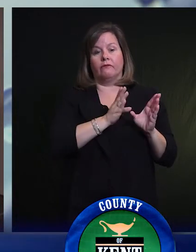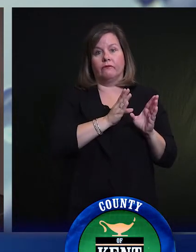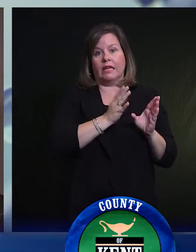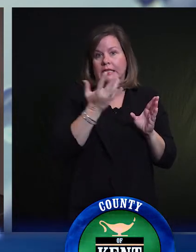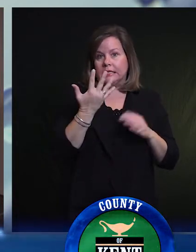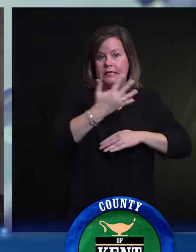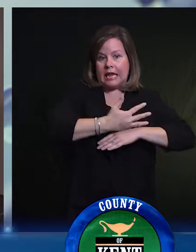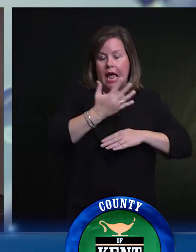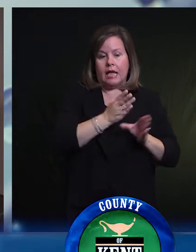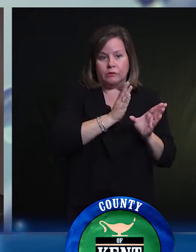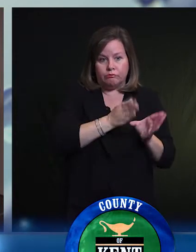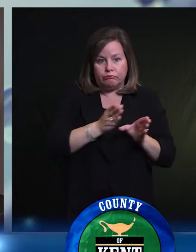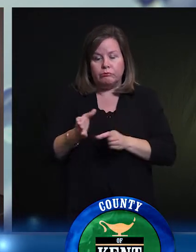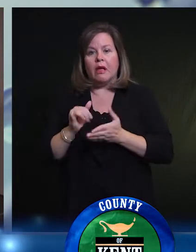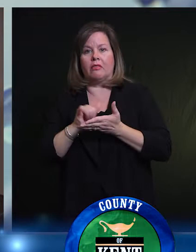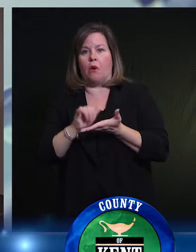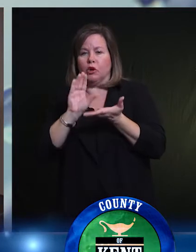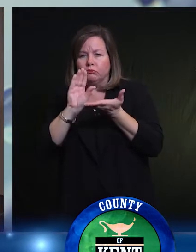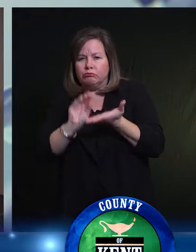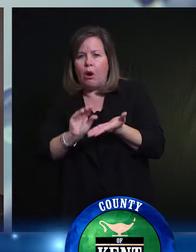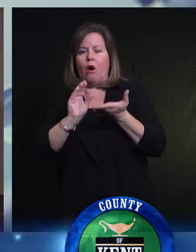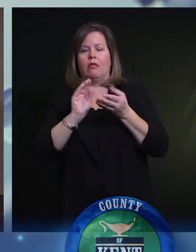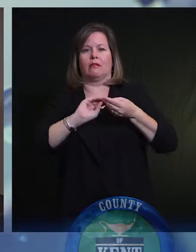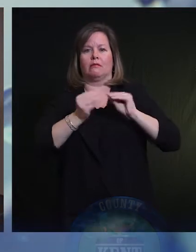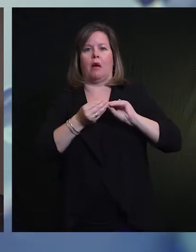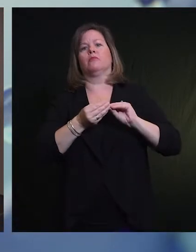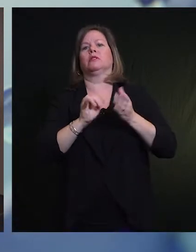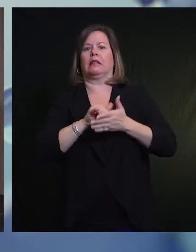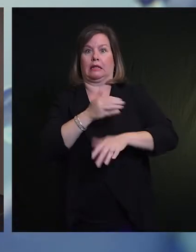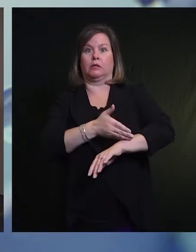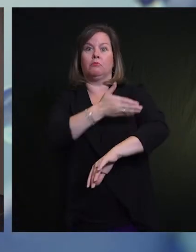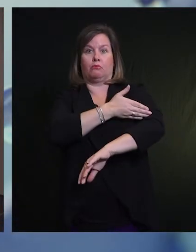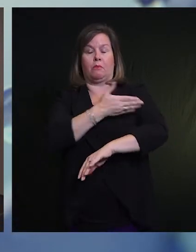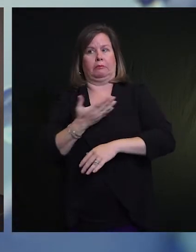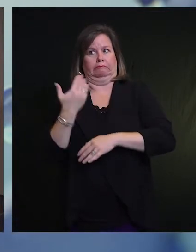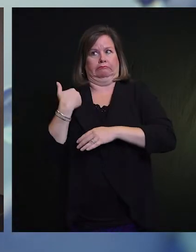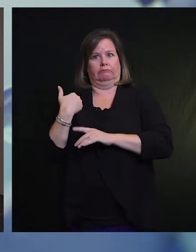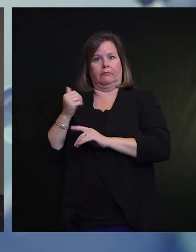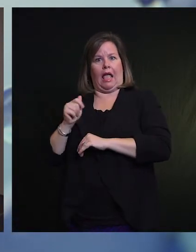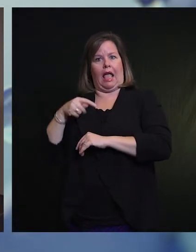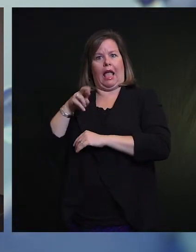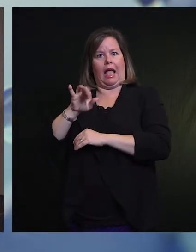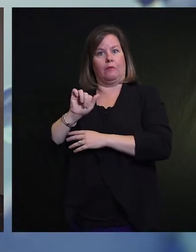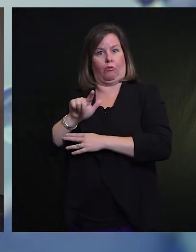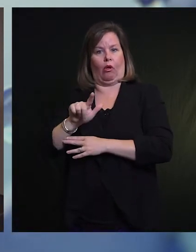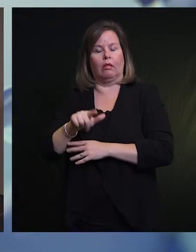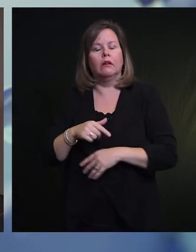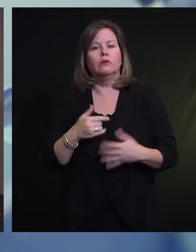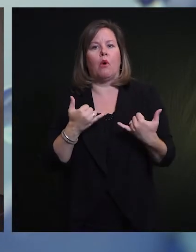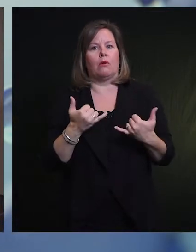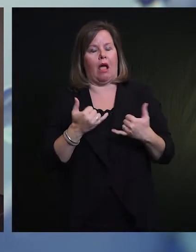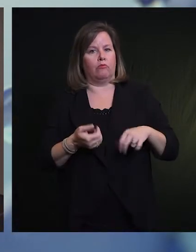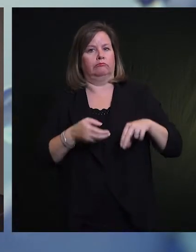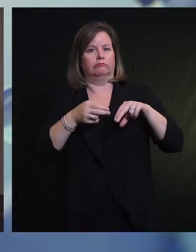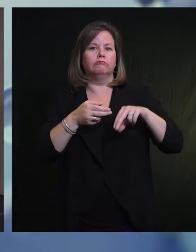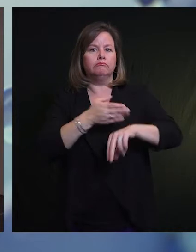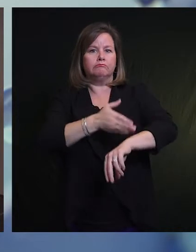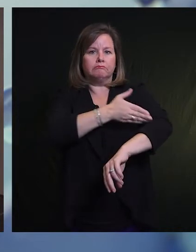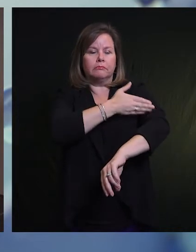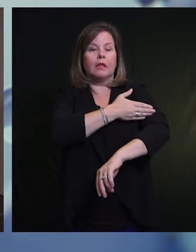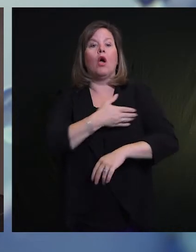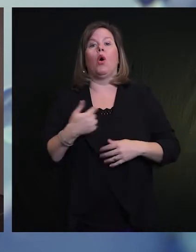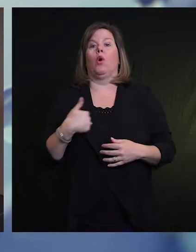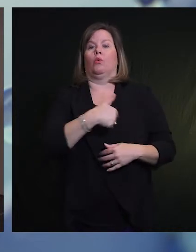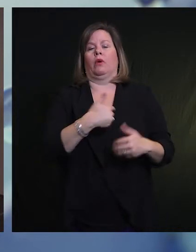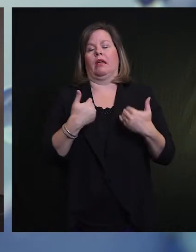that small was in mid-April. So we're making some improvement there. And 95 deaths. So over the course of the past 3 days,